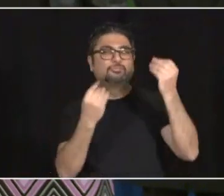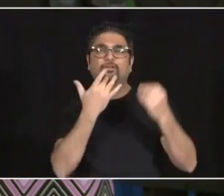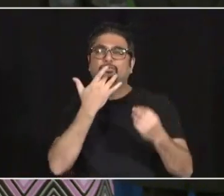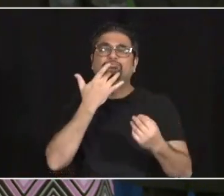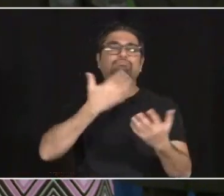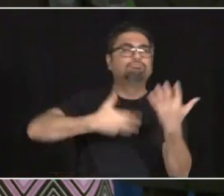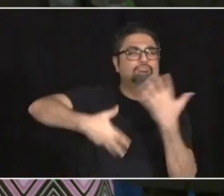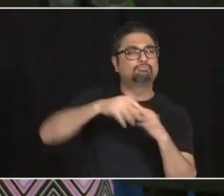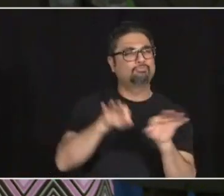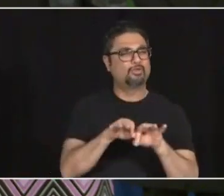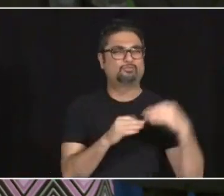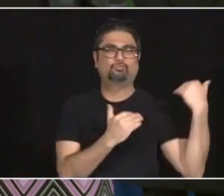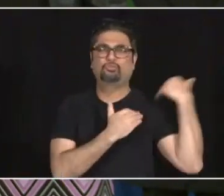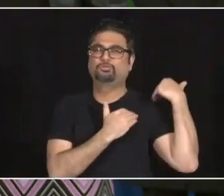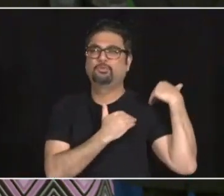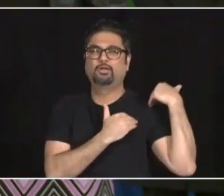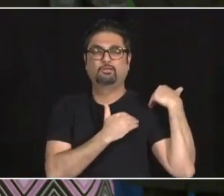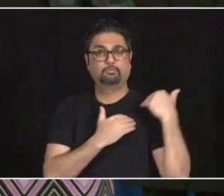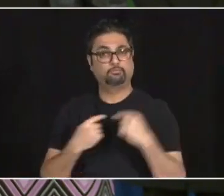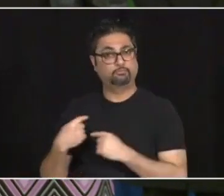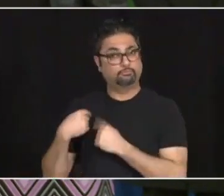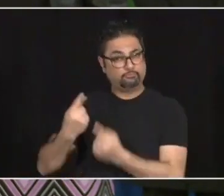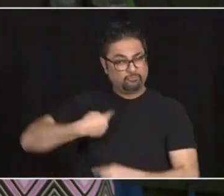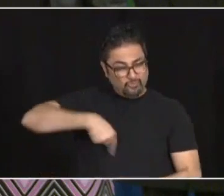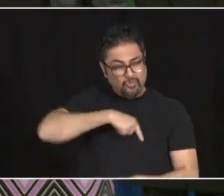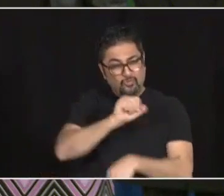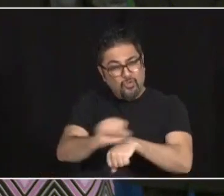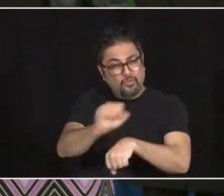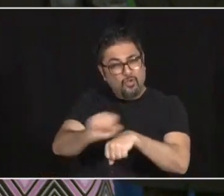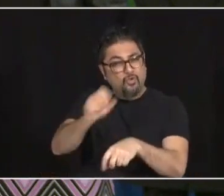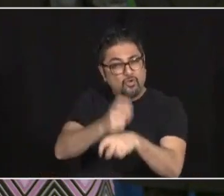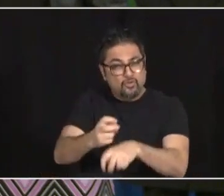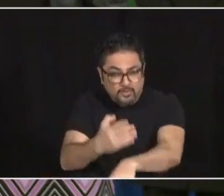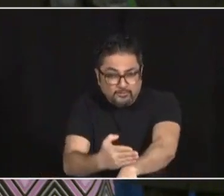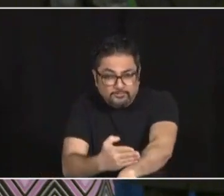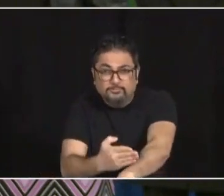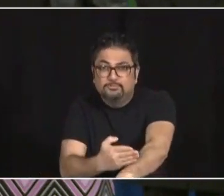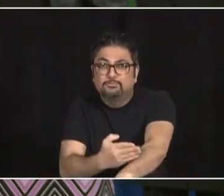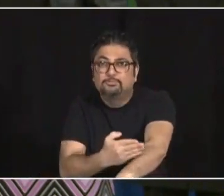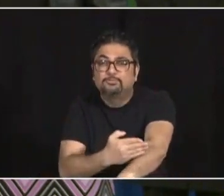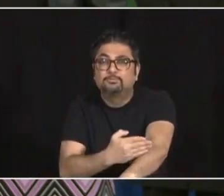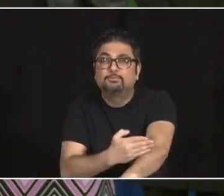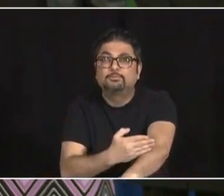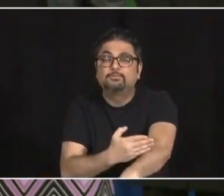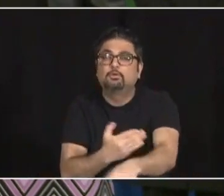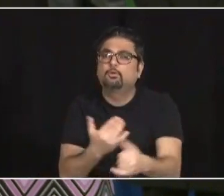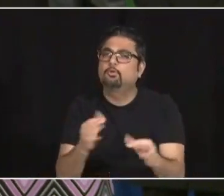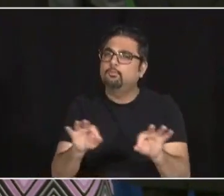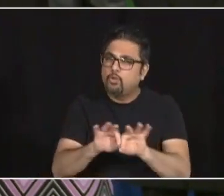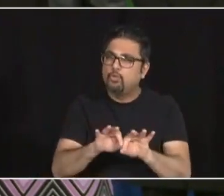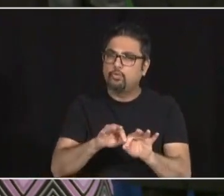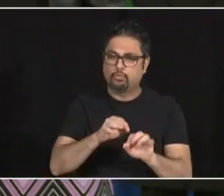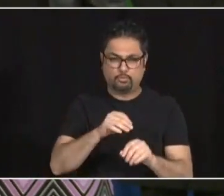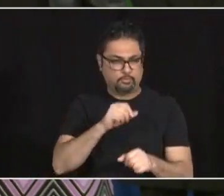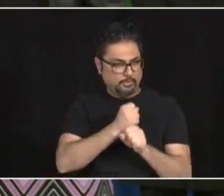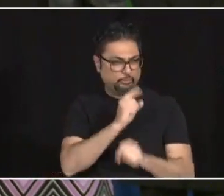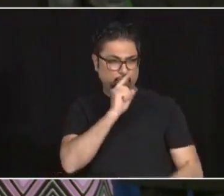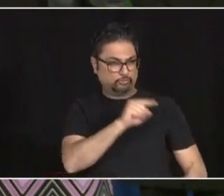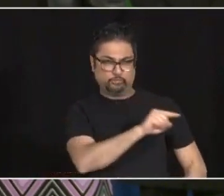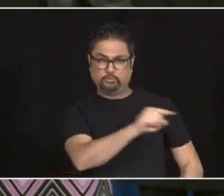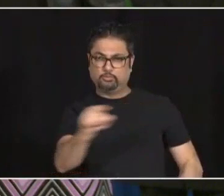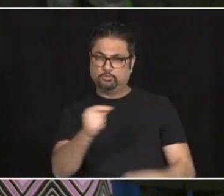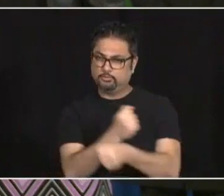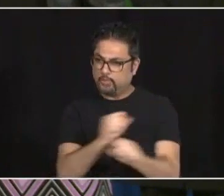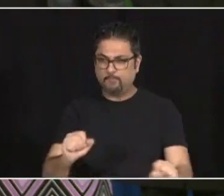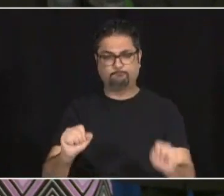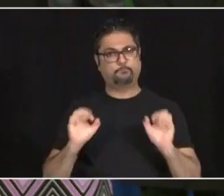sure we've come such a long way that we protect the health and the well-being of every single person in this province. And there's